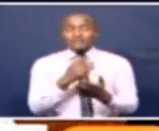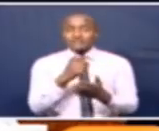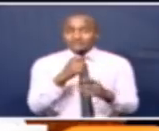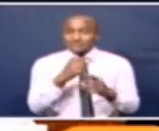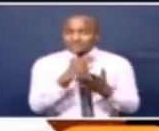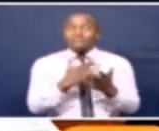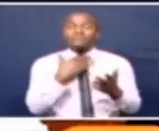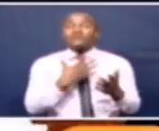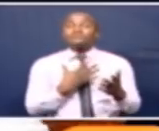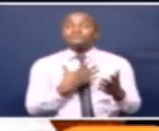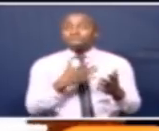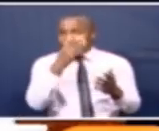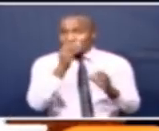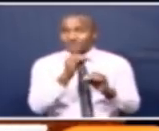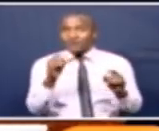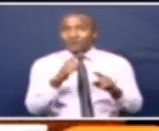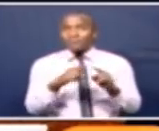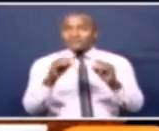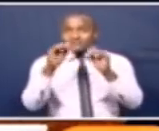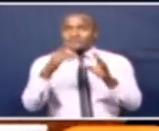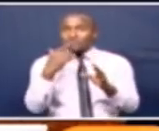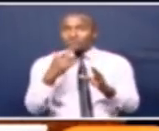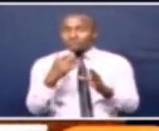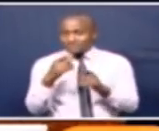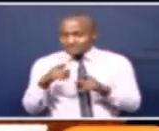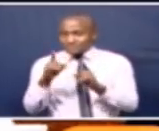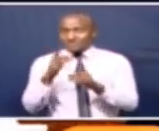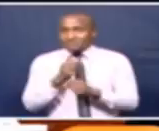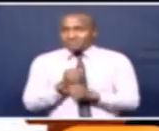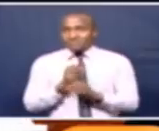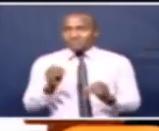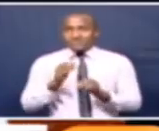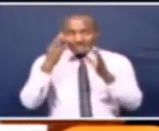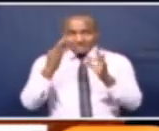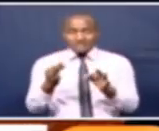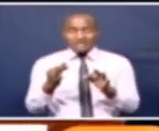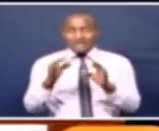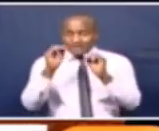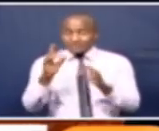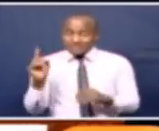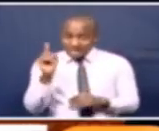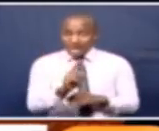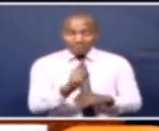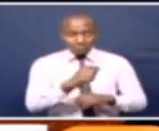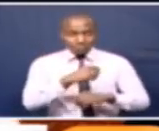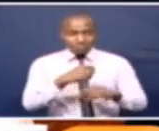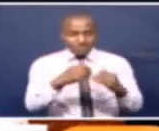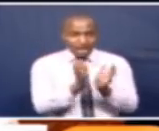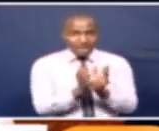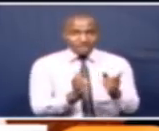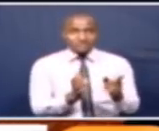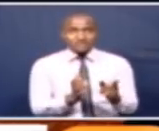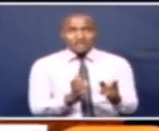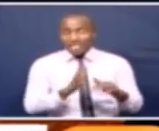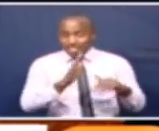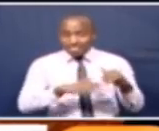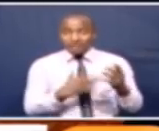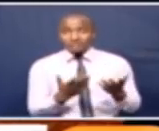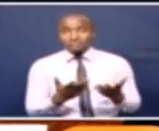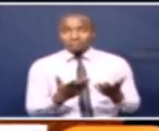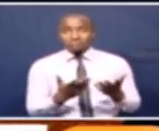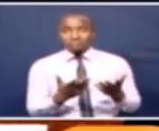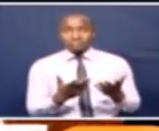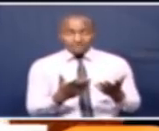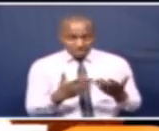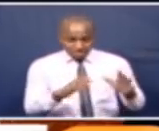cheat, but teachers lacking confidence in them make them cheat. A teacher comes to your class, instead of letting you do